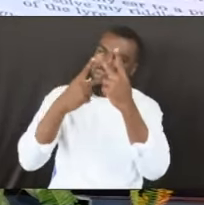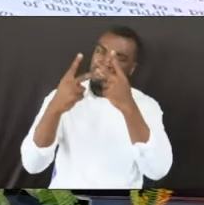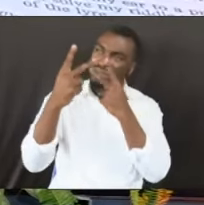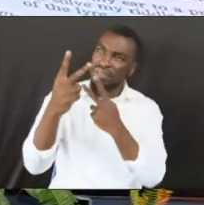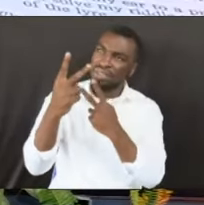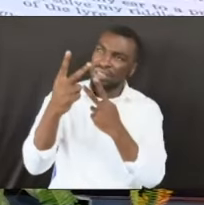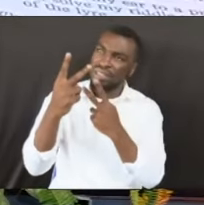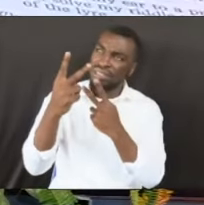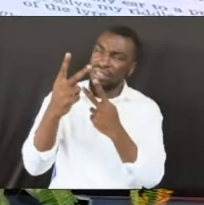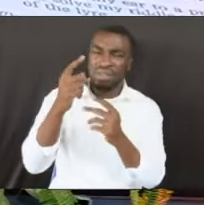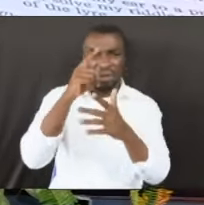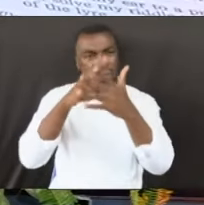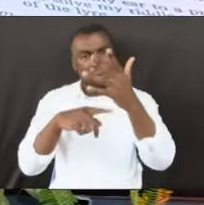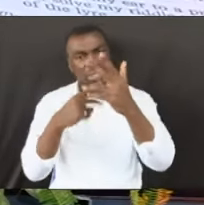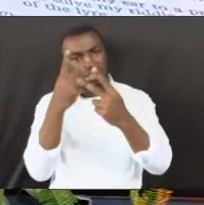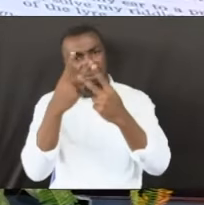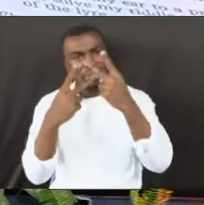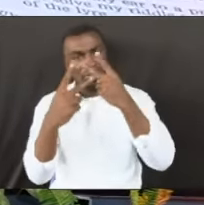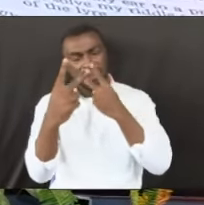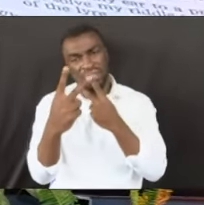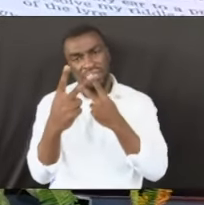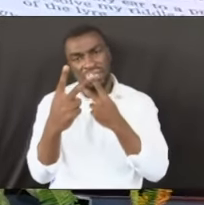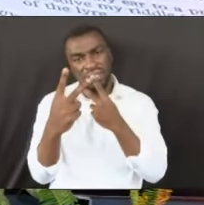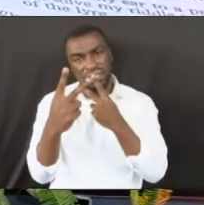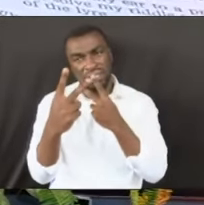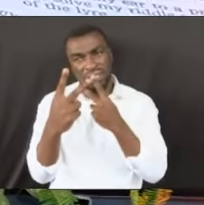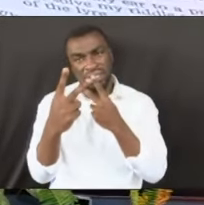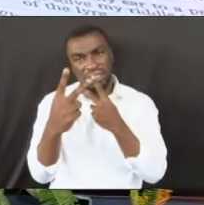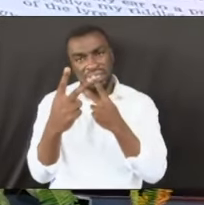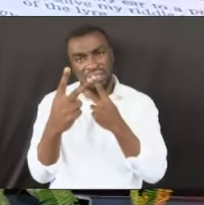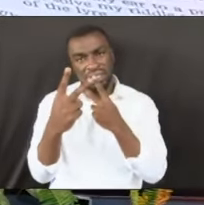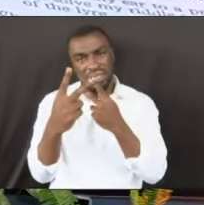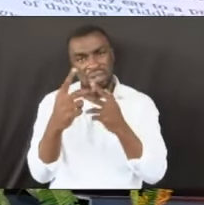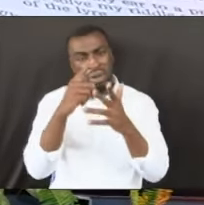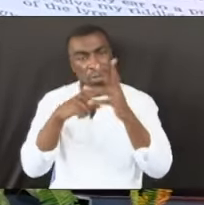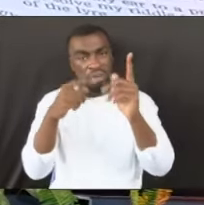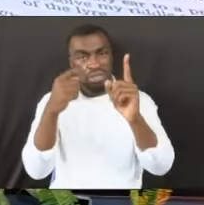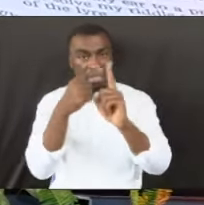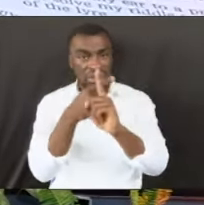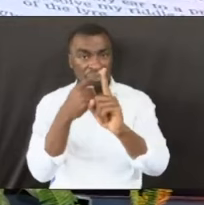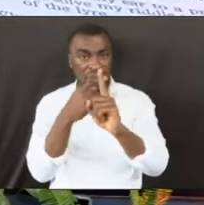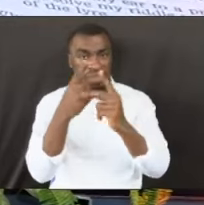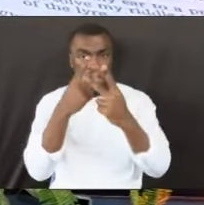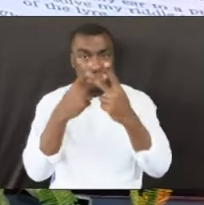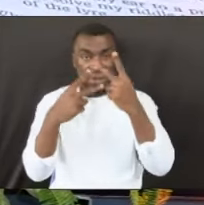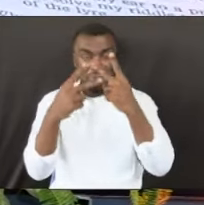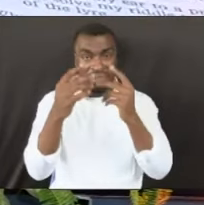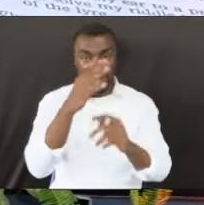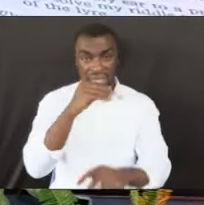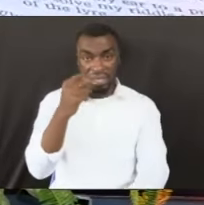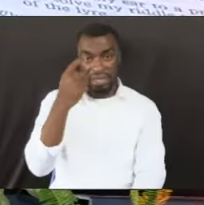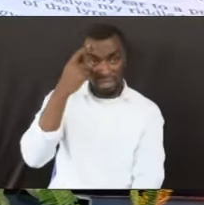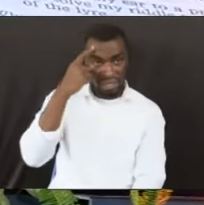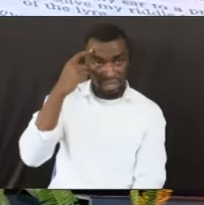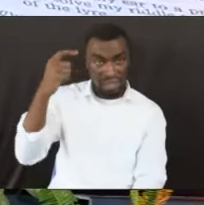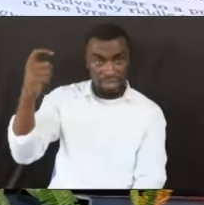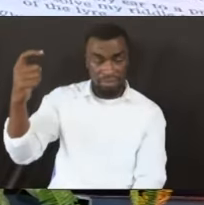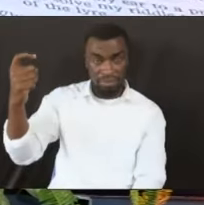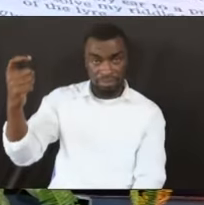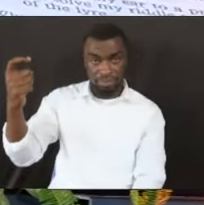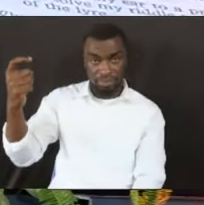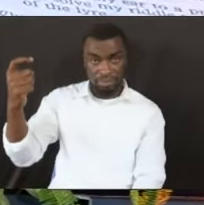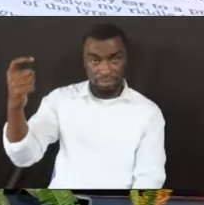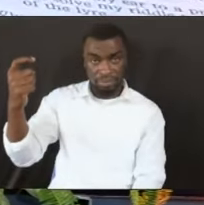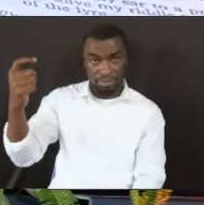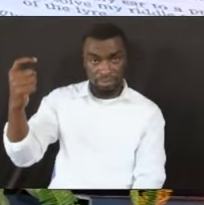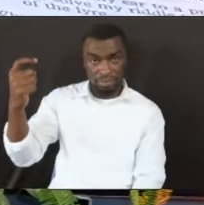Now, what is a vision? Okay, what is the difference between a vision and a dream? Let me make